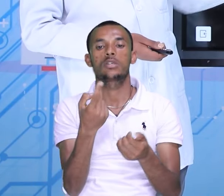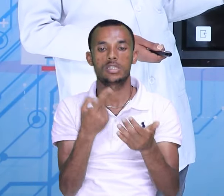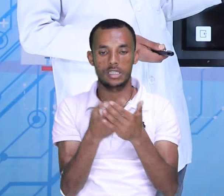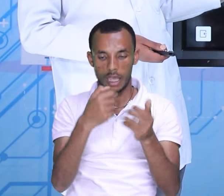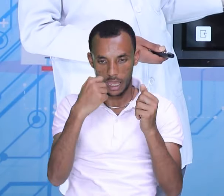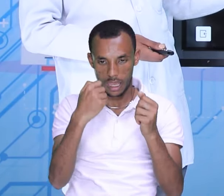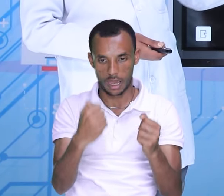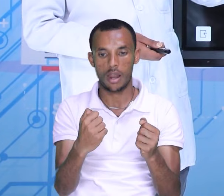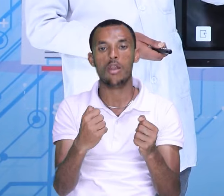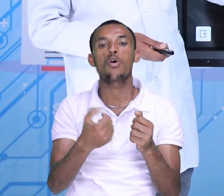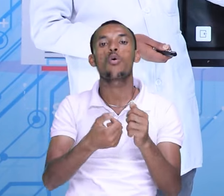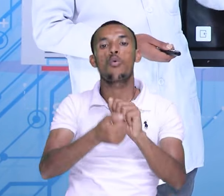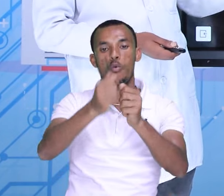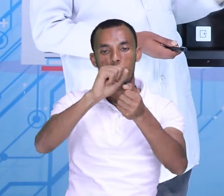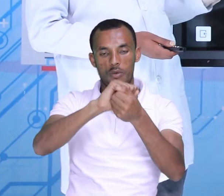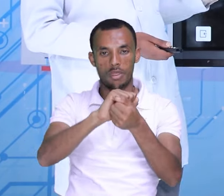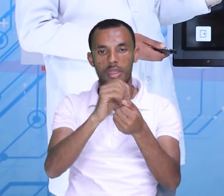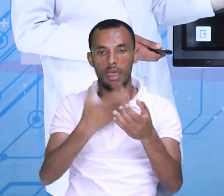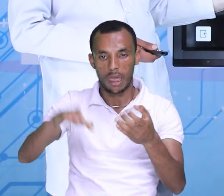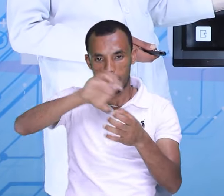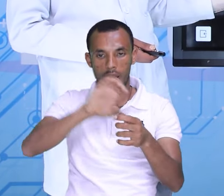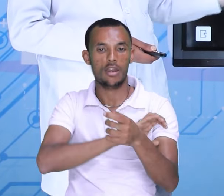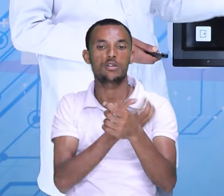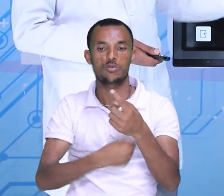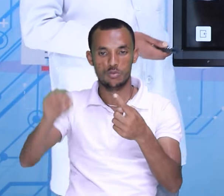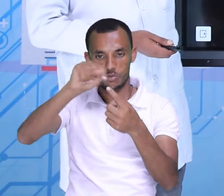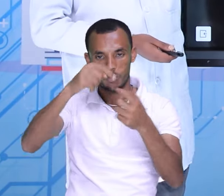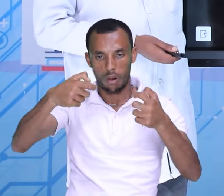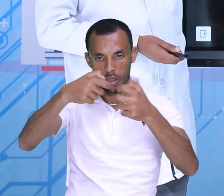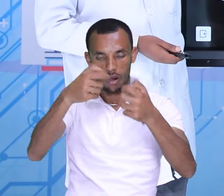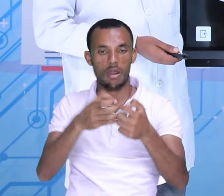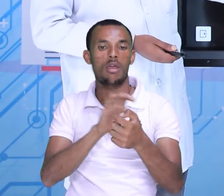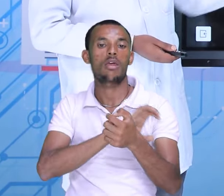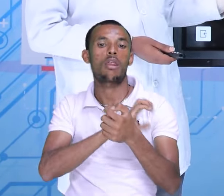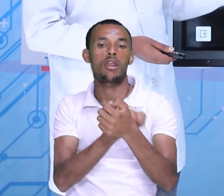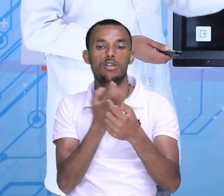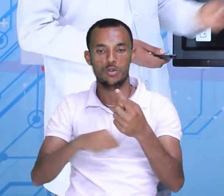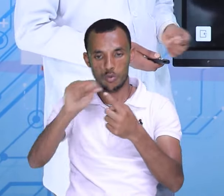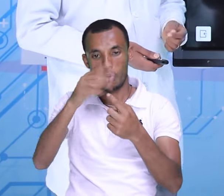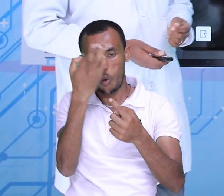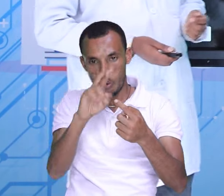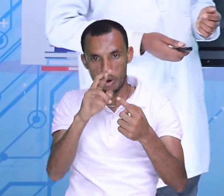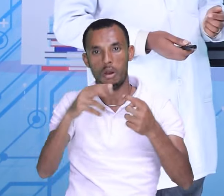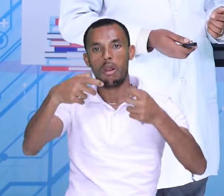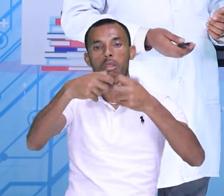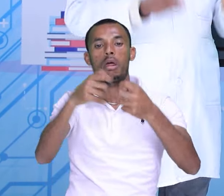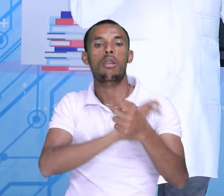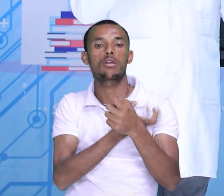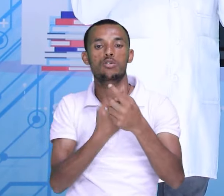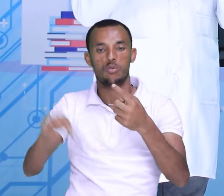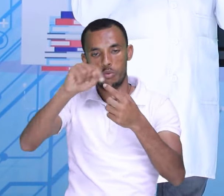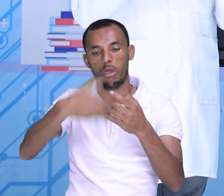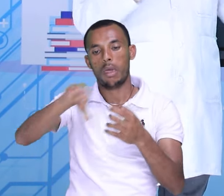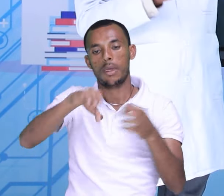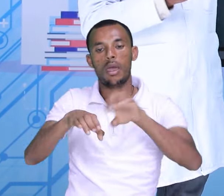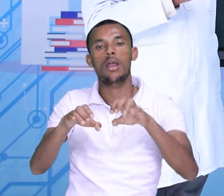convert either chemical energy into electrical energy or electrical energy into chemical energy. Therefore,